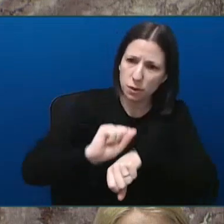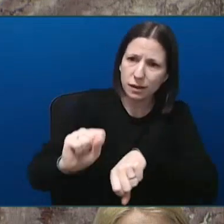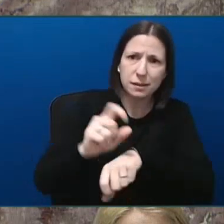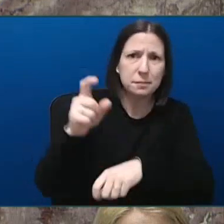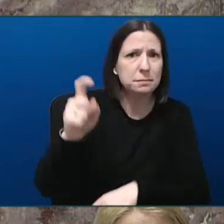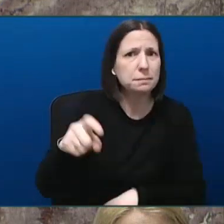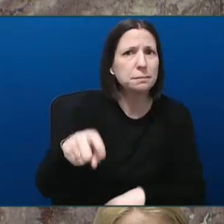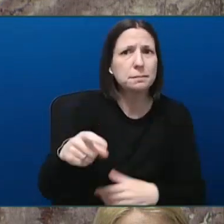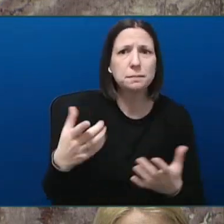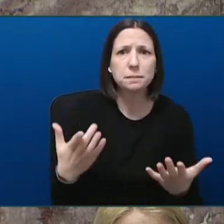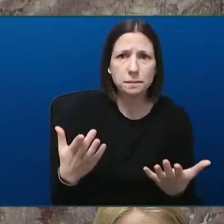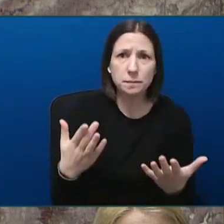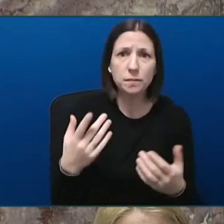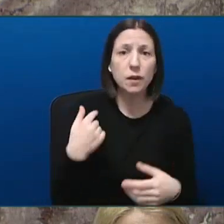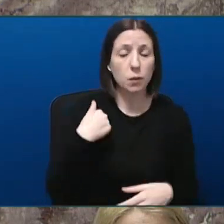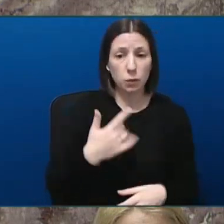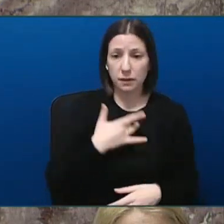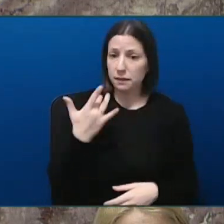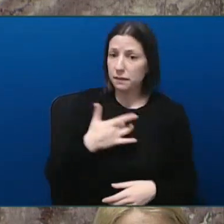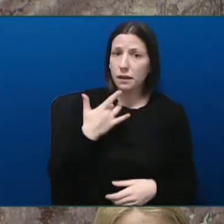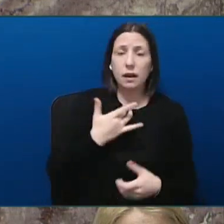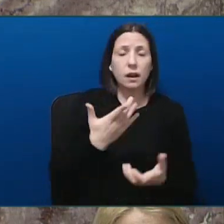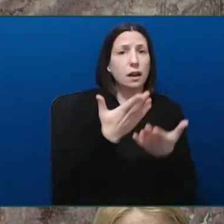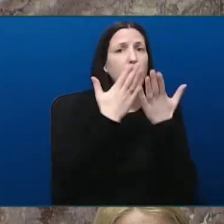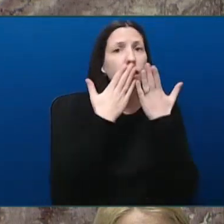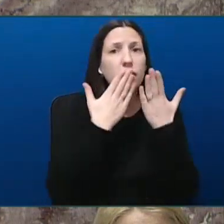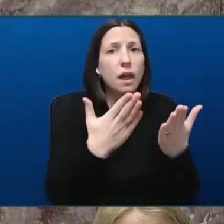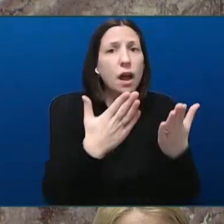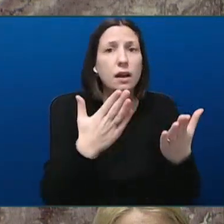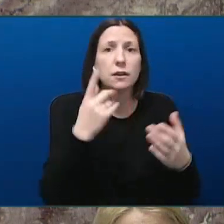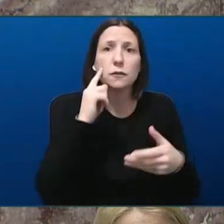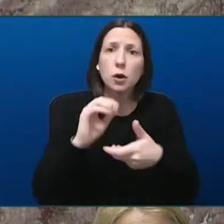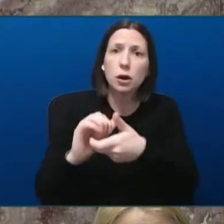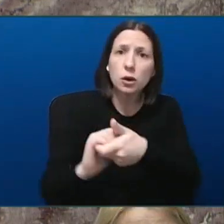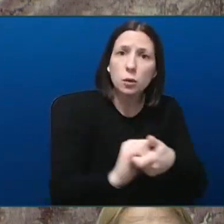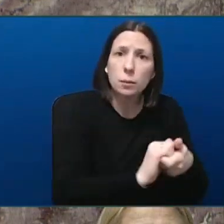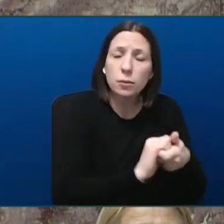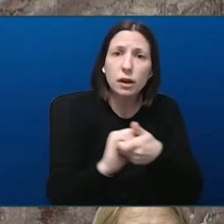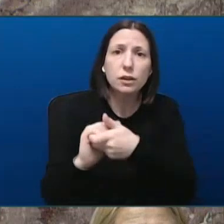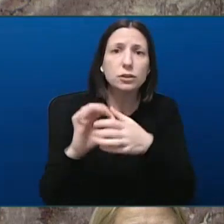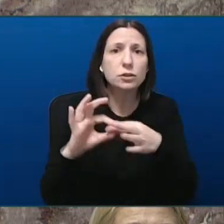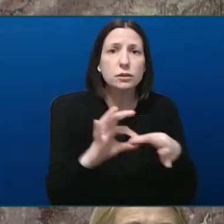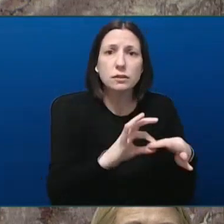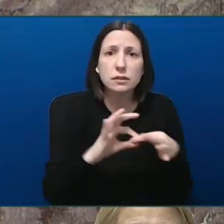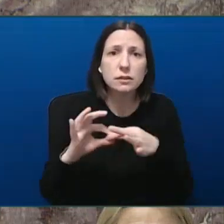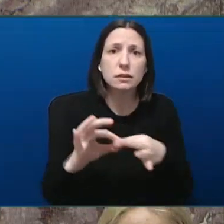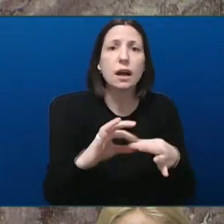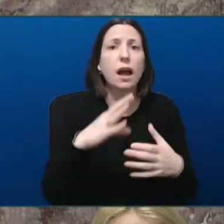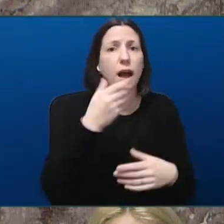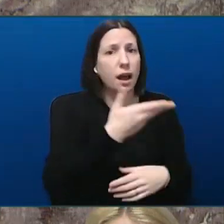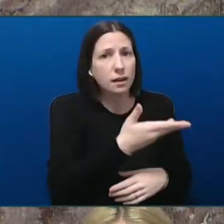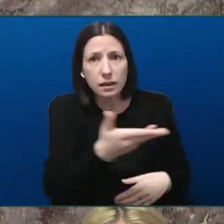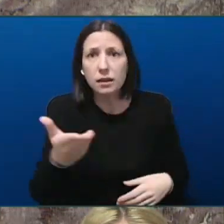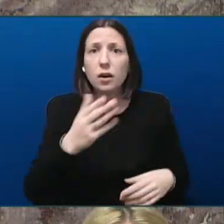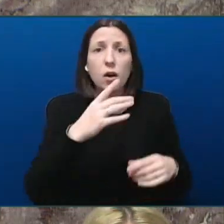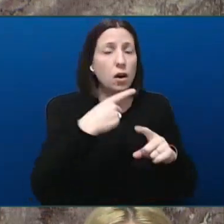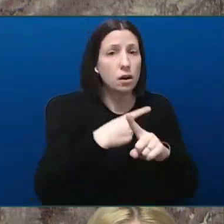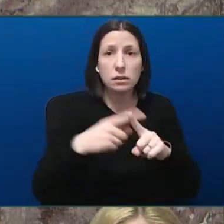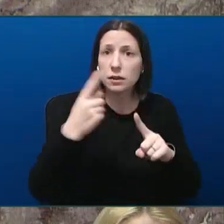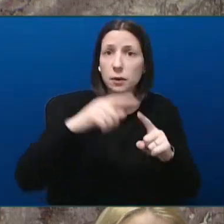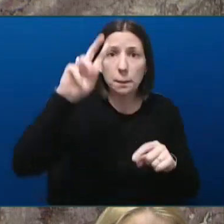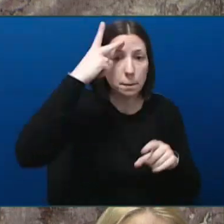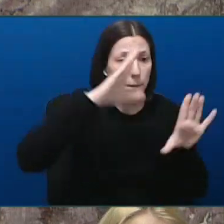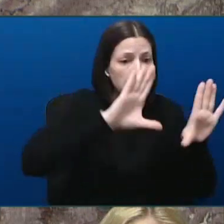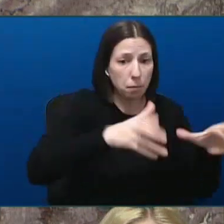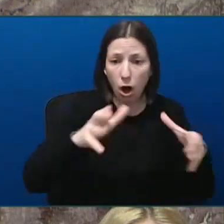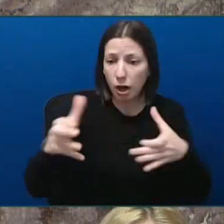frankly, for the cooperation and for the sentiment across all parties of this House through the